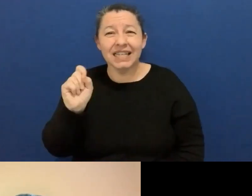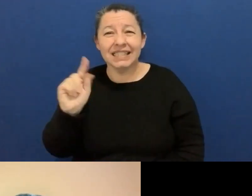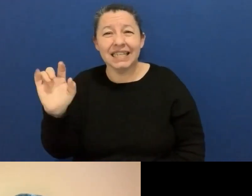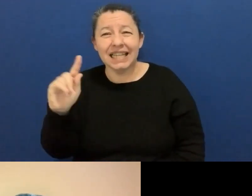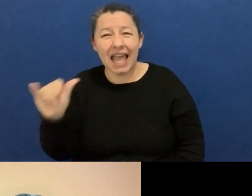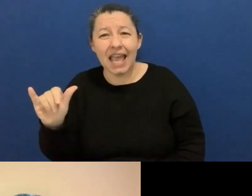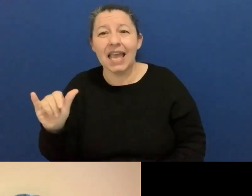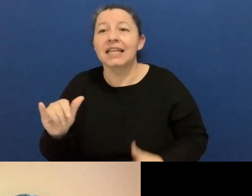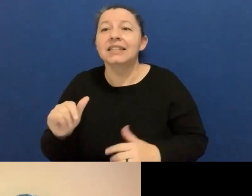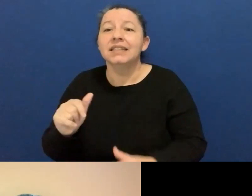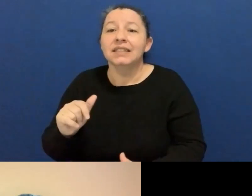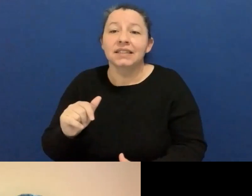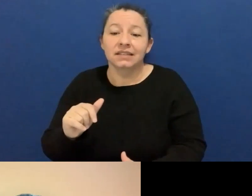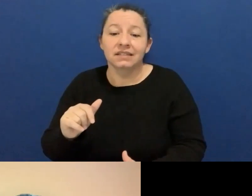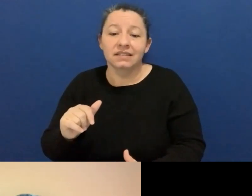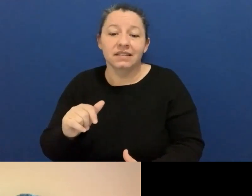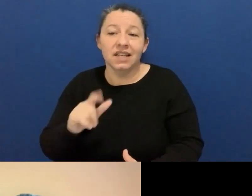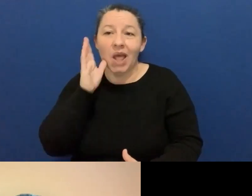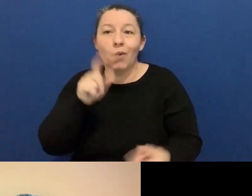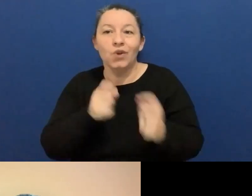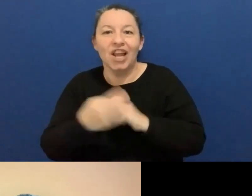just like, they'll change history